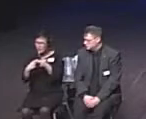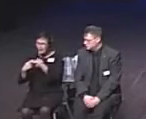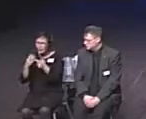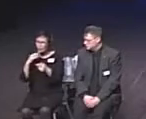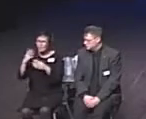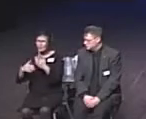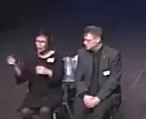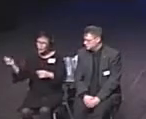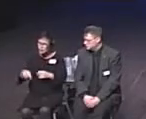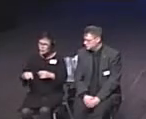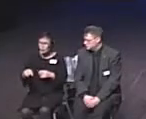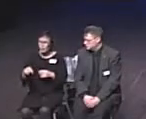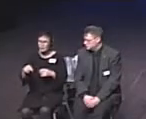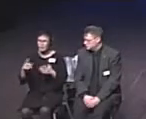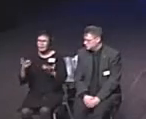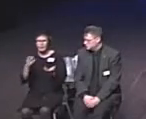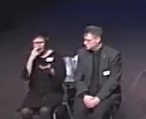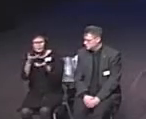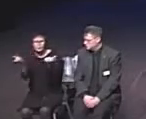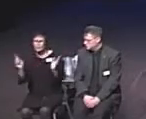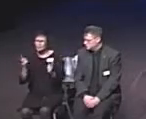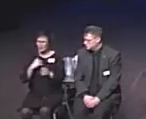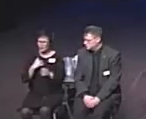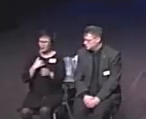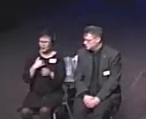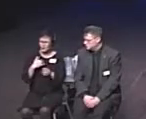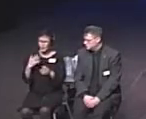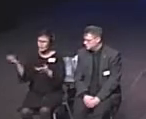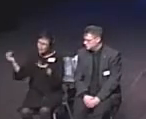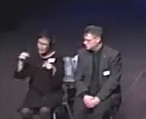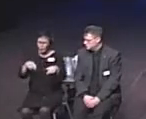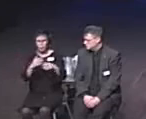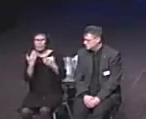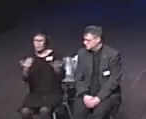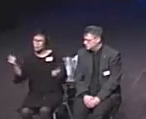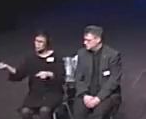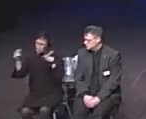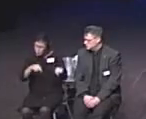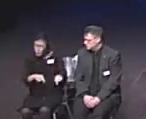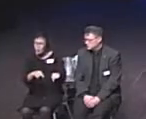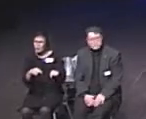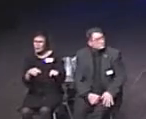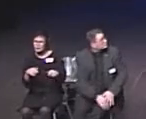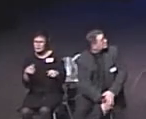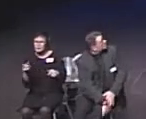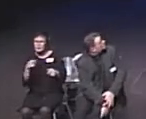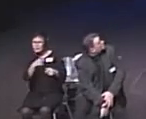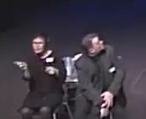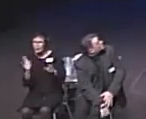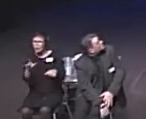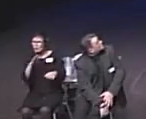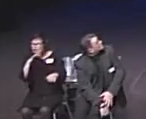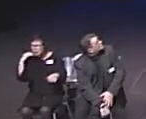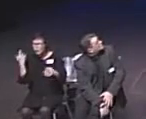weekends, makerspace. This is where you come to the museum and you do a lot of fun